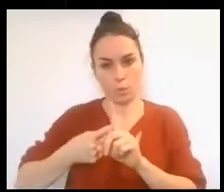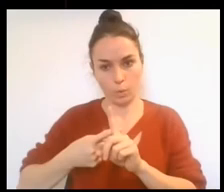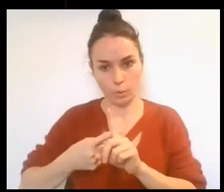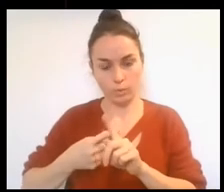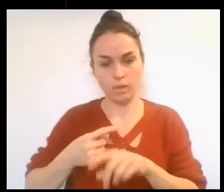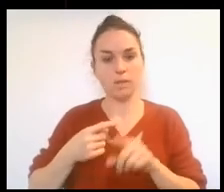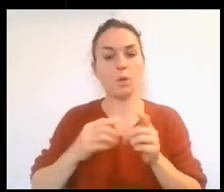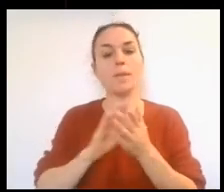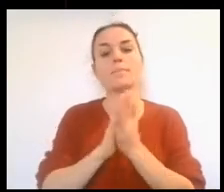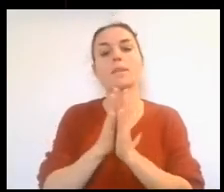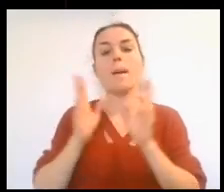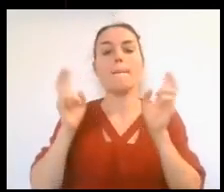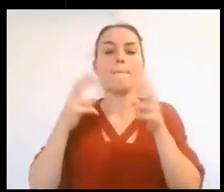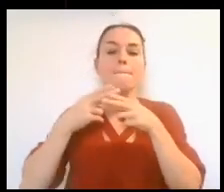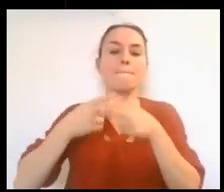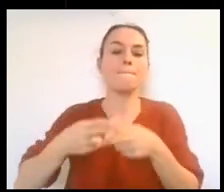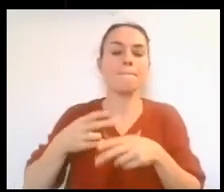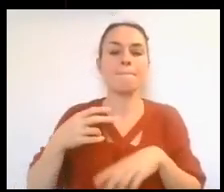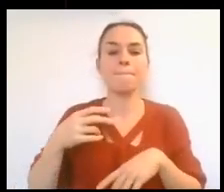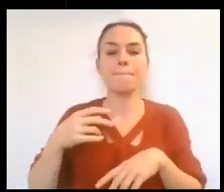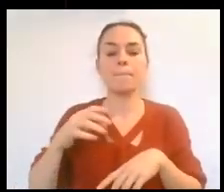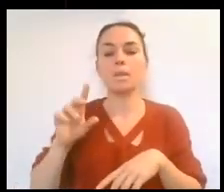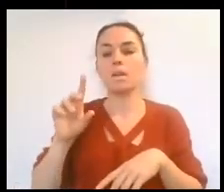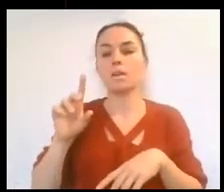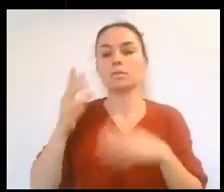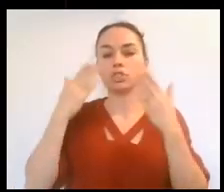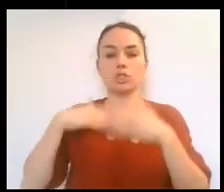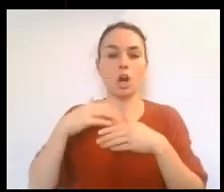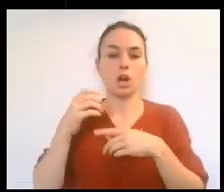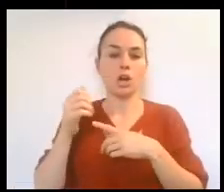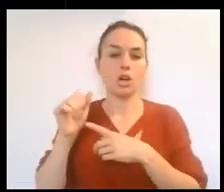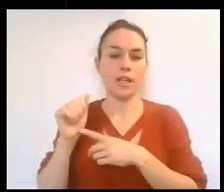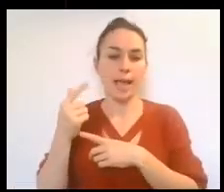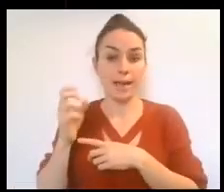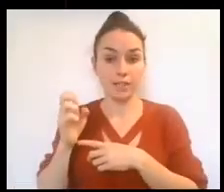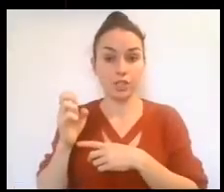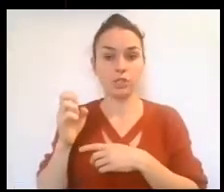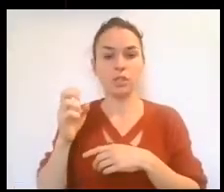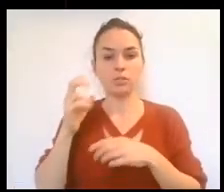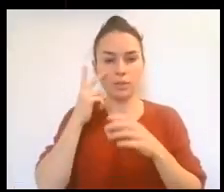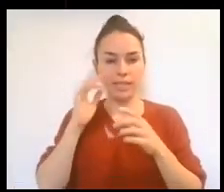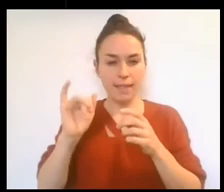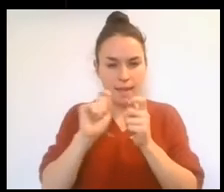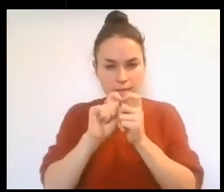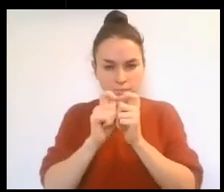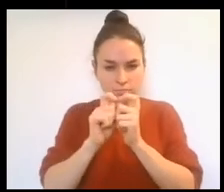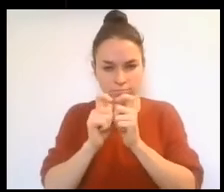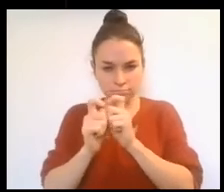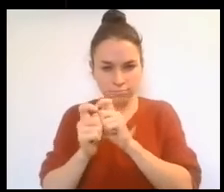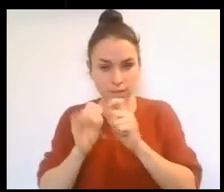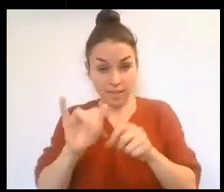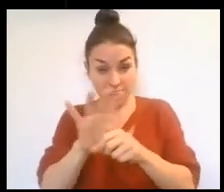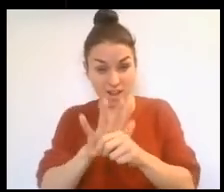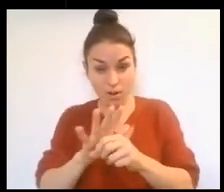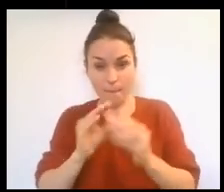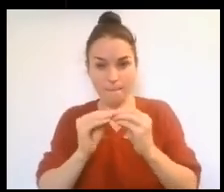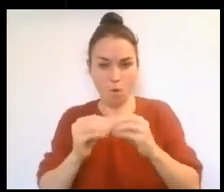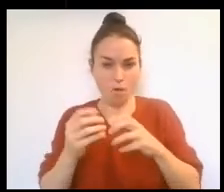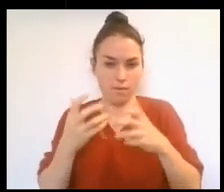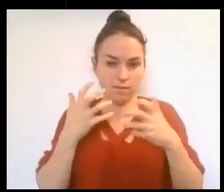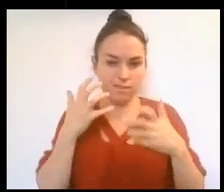ages. Now you see the micro fluctuation. This particular region here that was more dense is